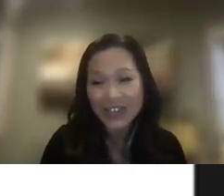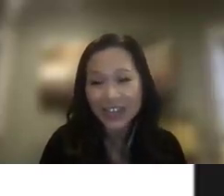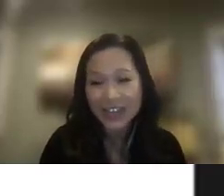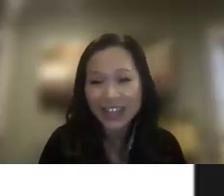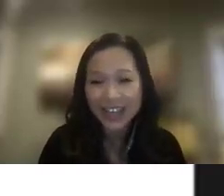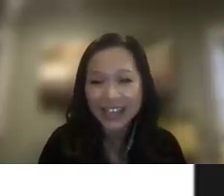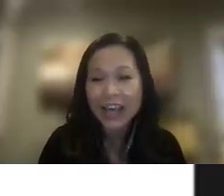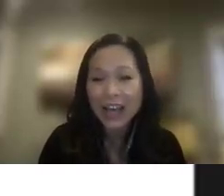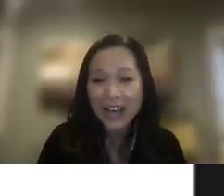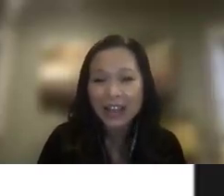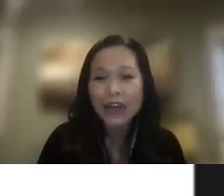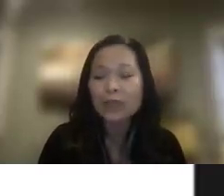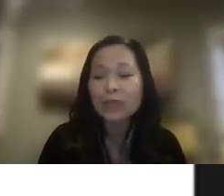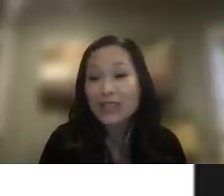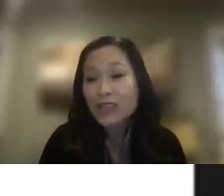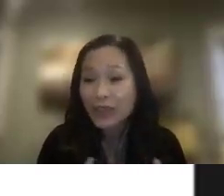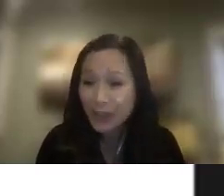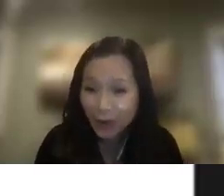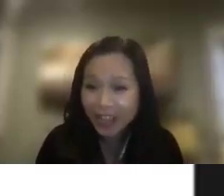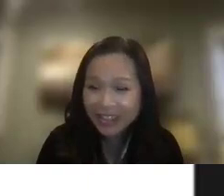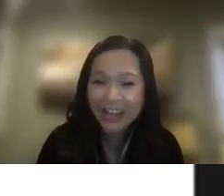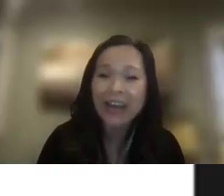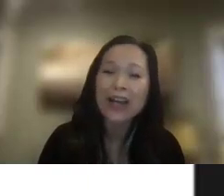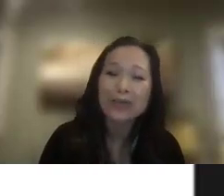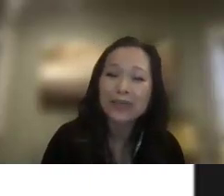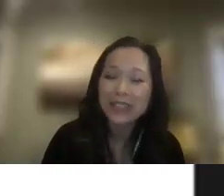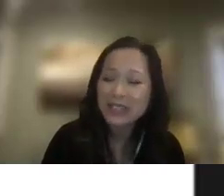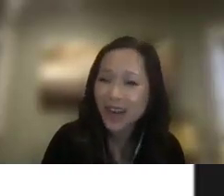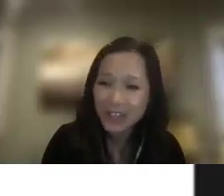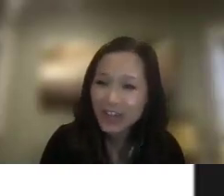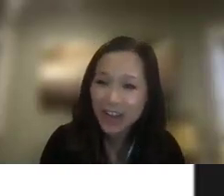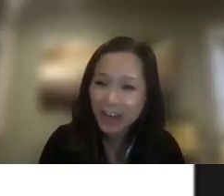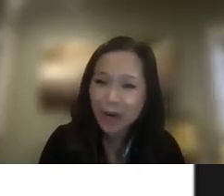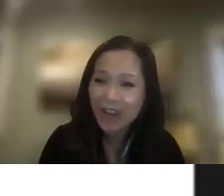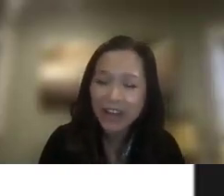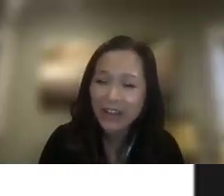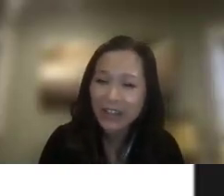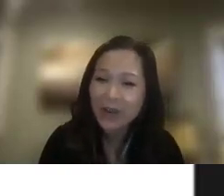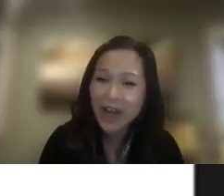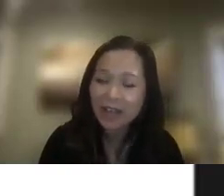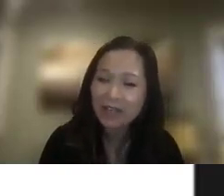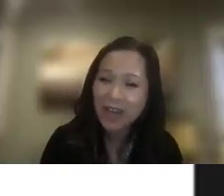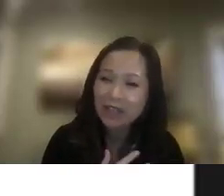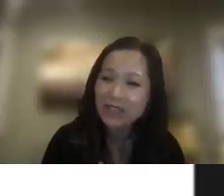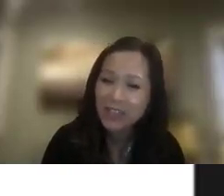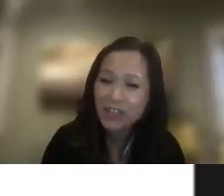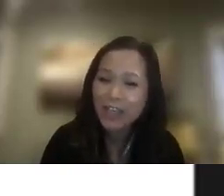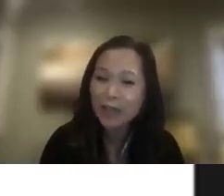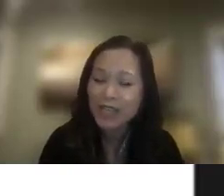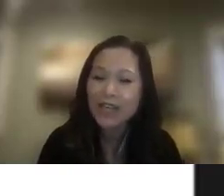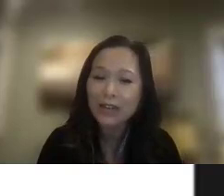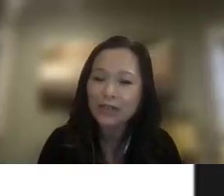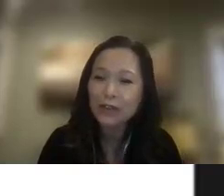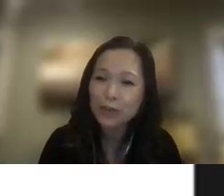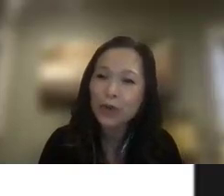you have concerns for hearing loss, please don't ignore it. Please talk to your healthcare provider. And if you have the family physician